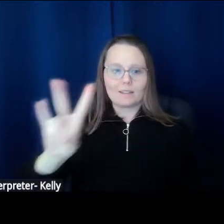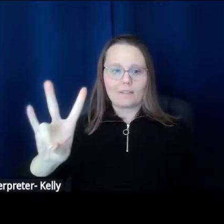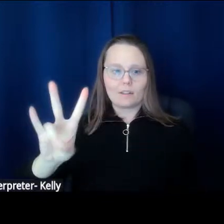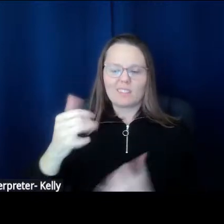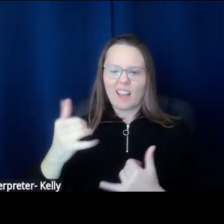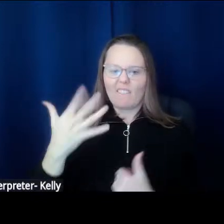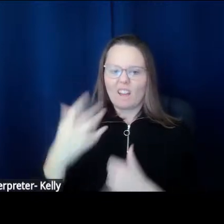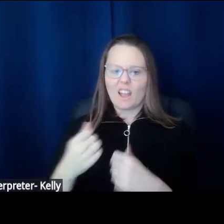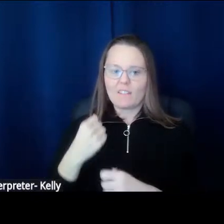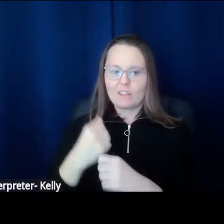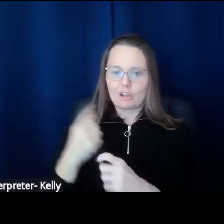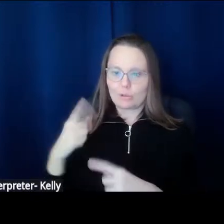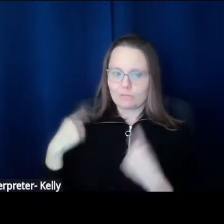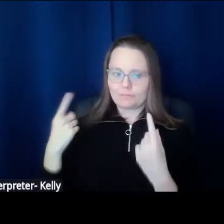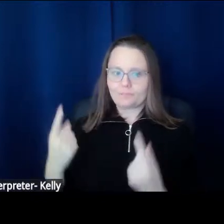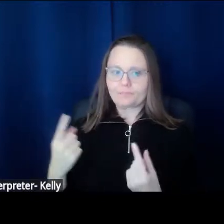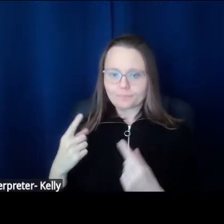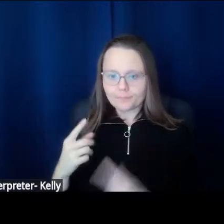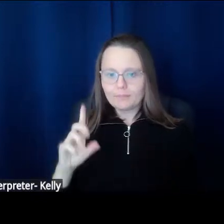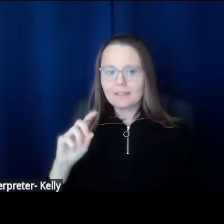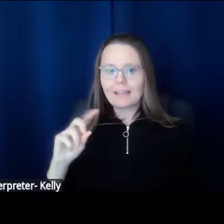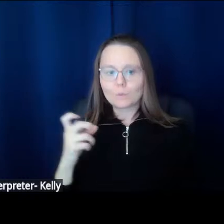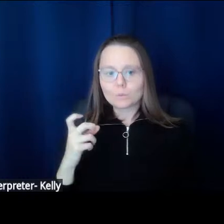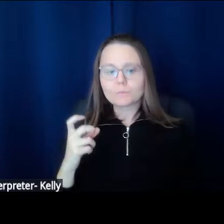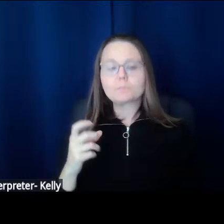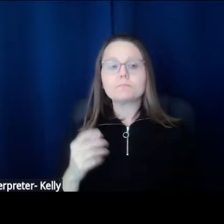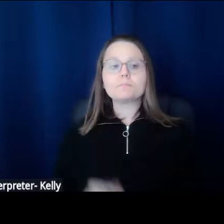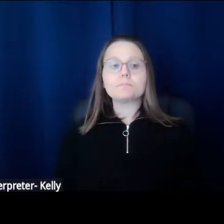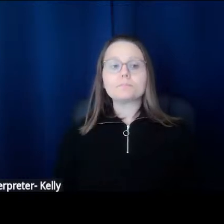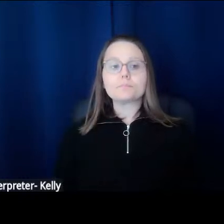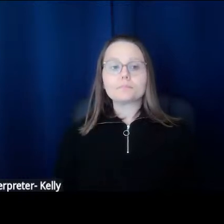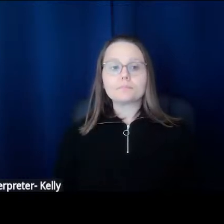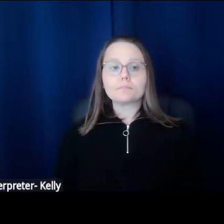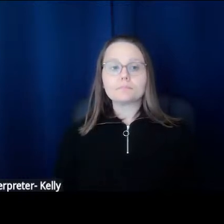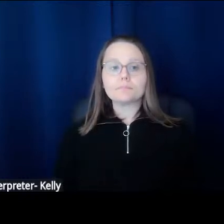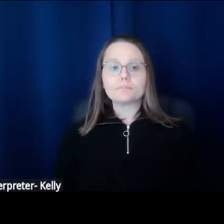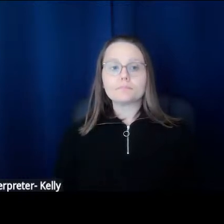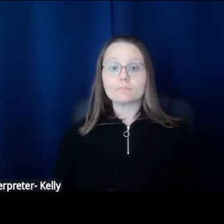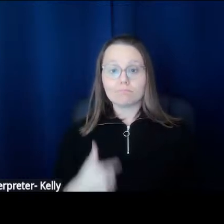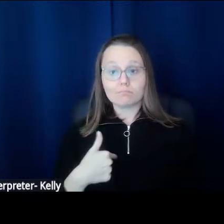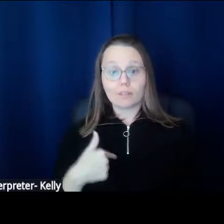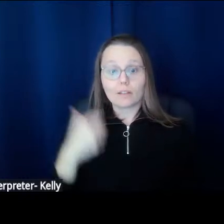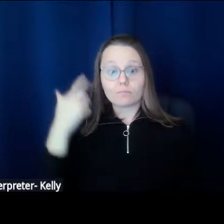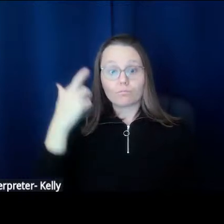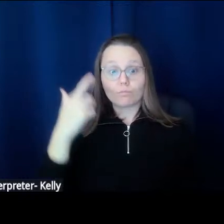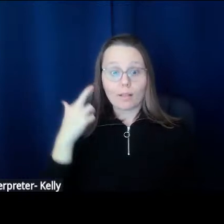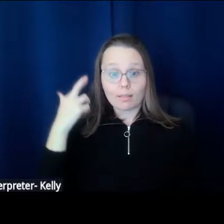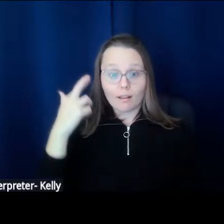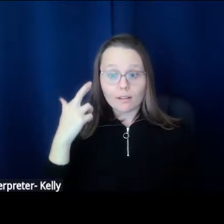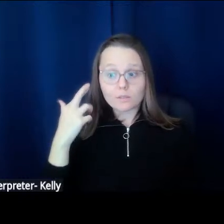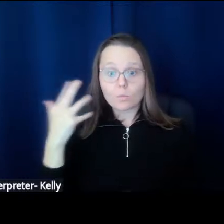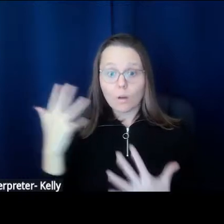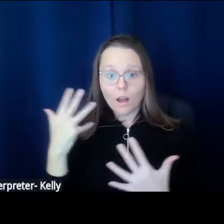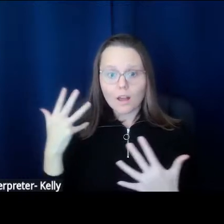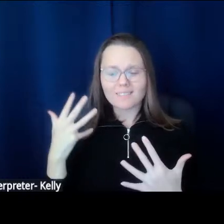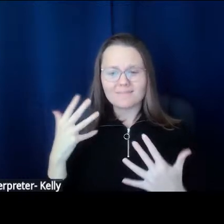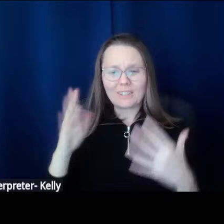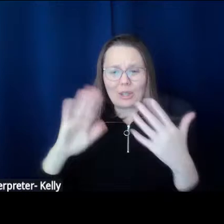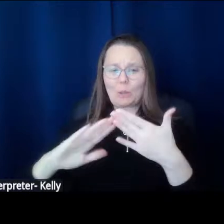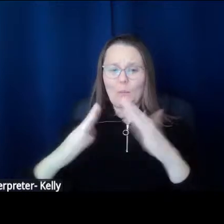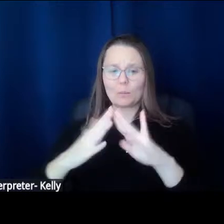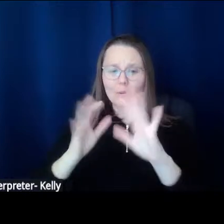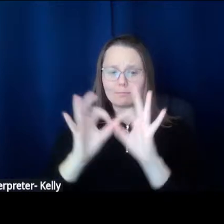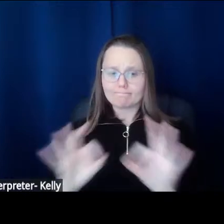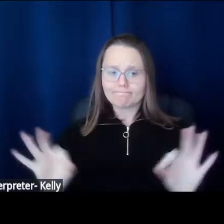5 years since my diagnosis. And I have realized the importance of community,